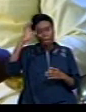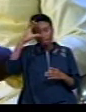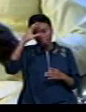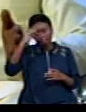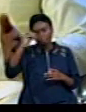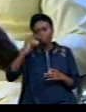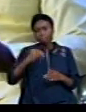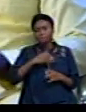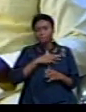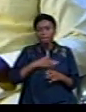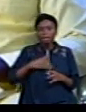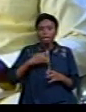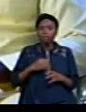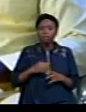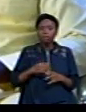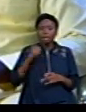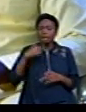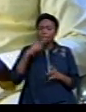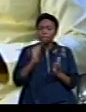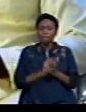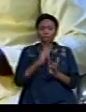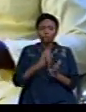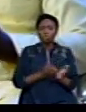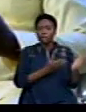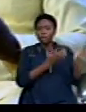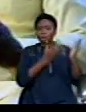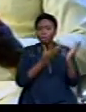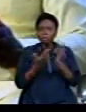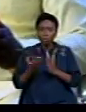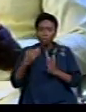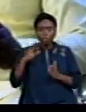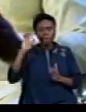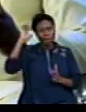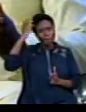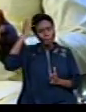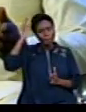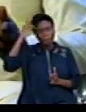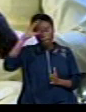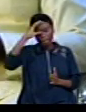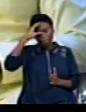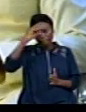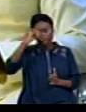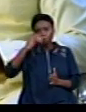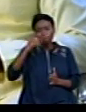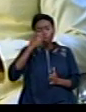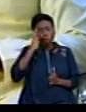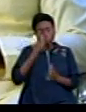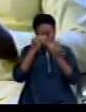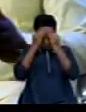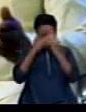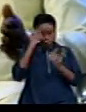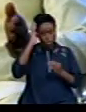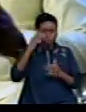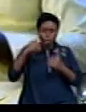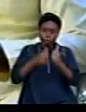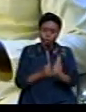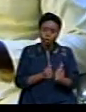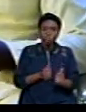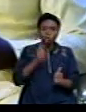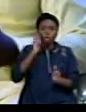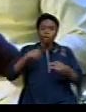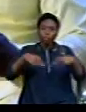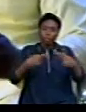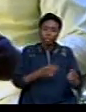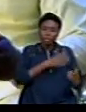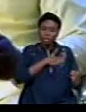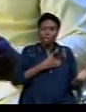said, why not? Go and bring the madman, go and bring him. Now that you have given him food, he will obey you, will follow you. Then she went and then brought him.